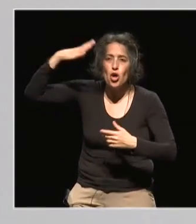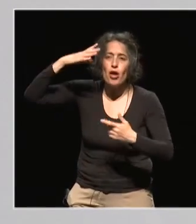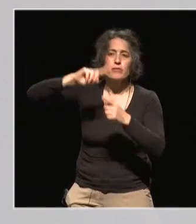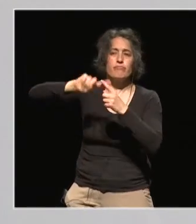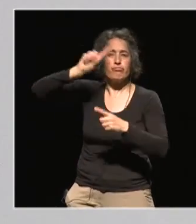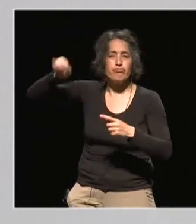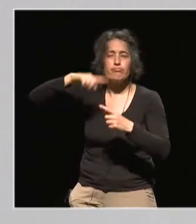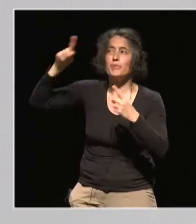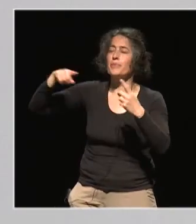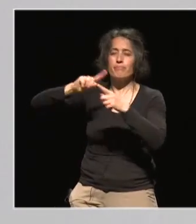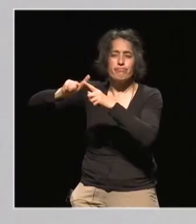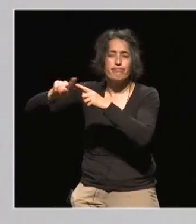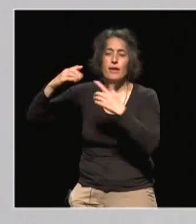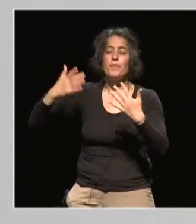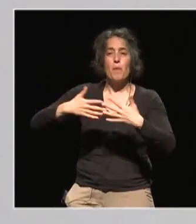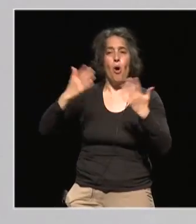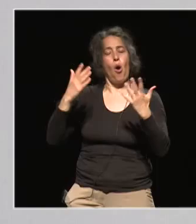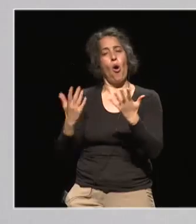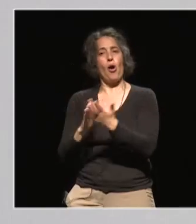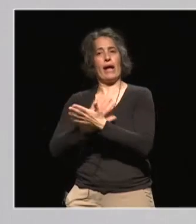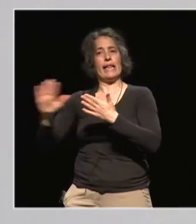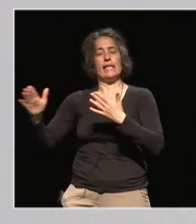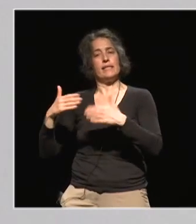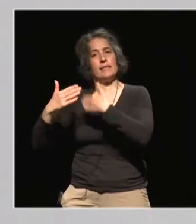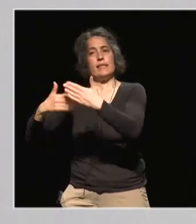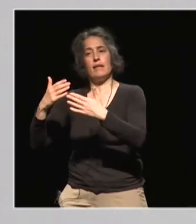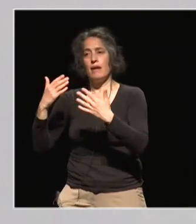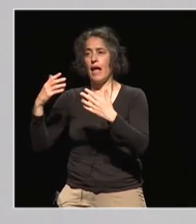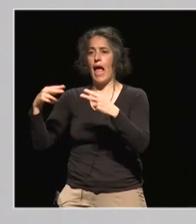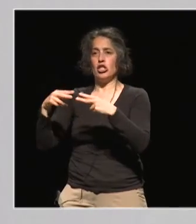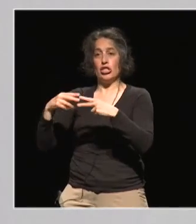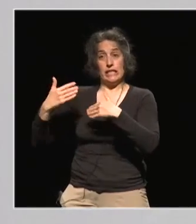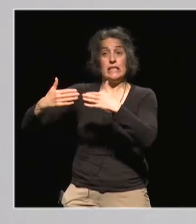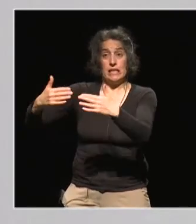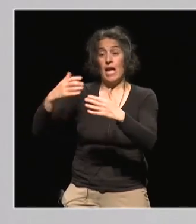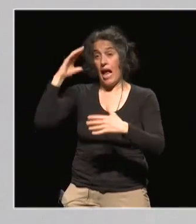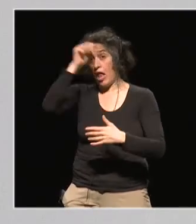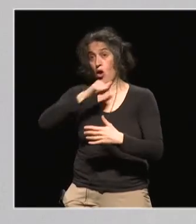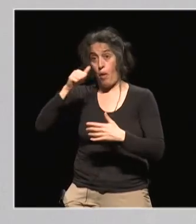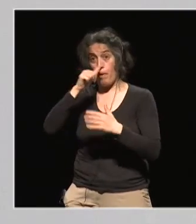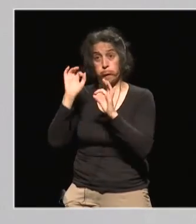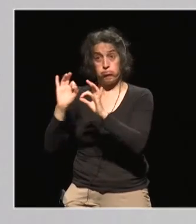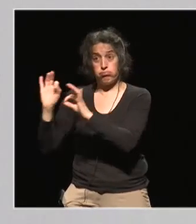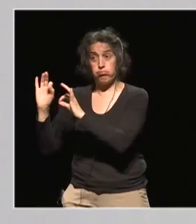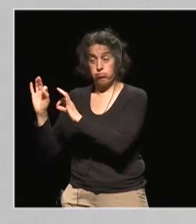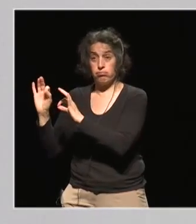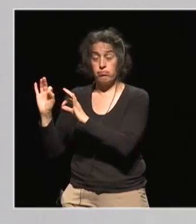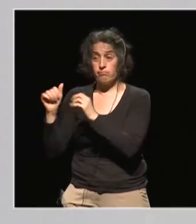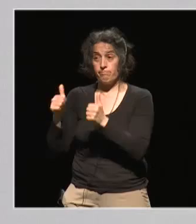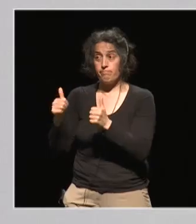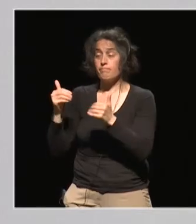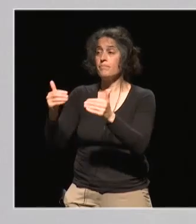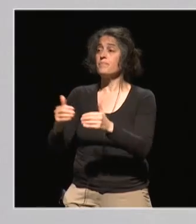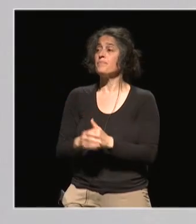its meager economic resource it has. Well, I cannot say the support from the developed world was not